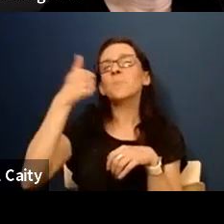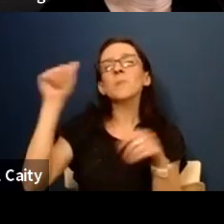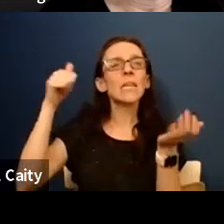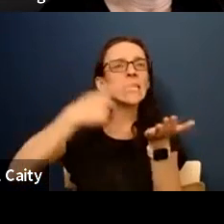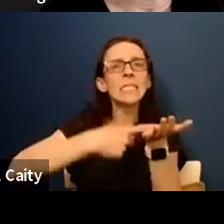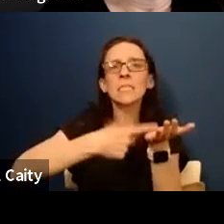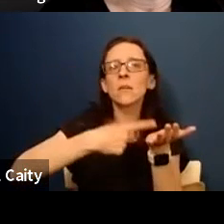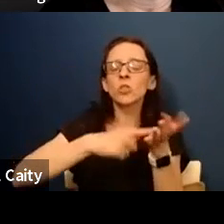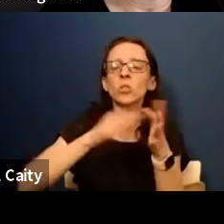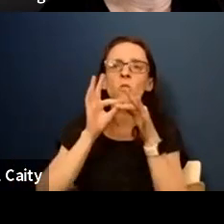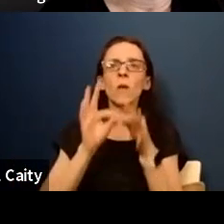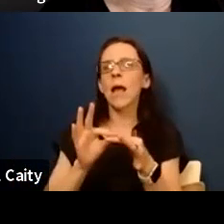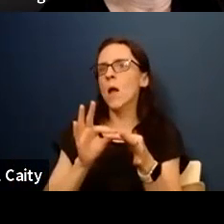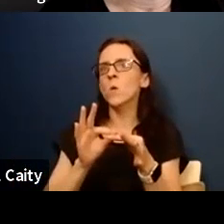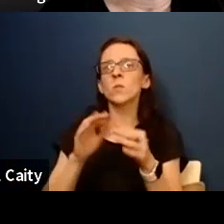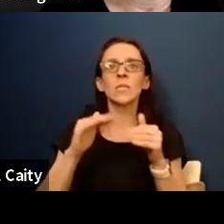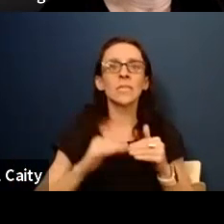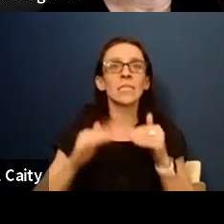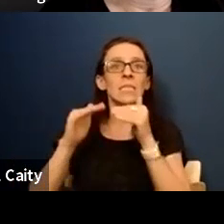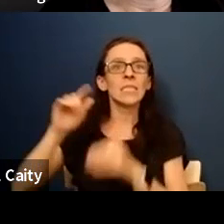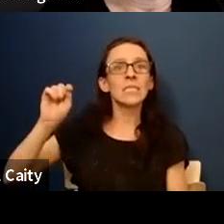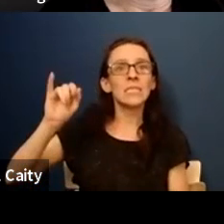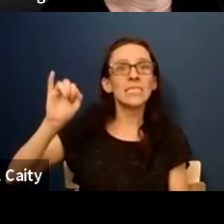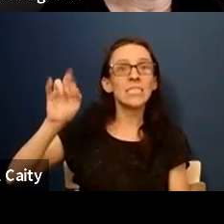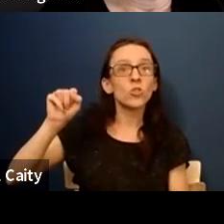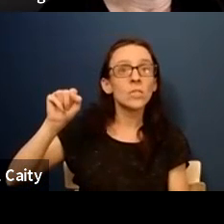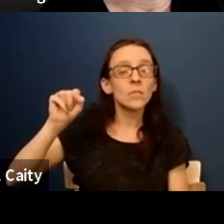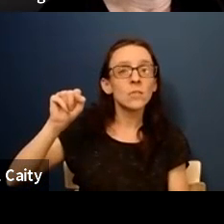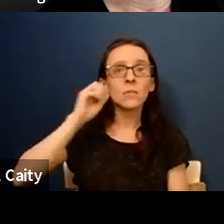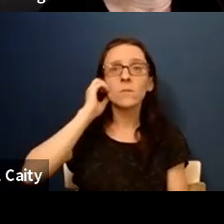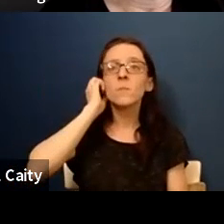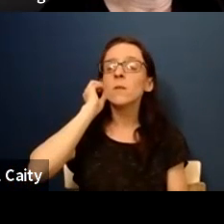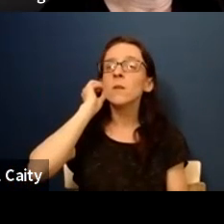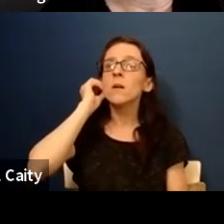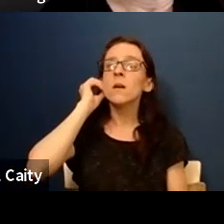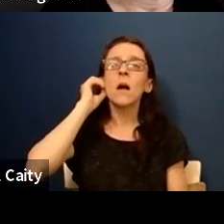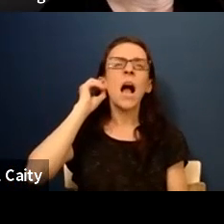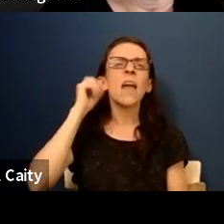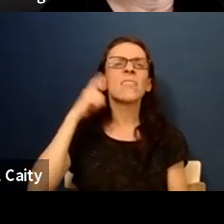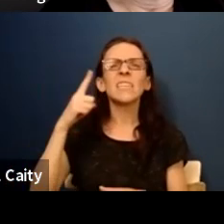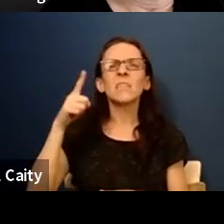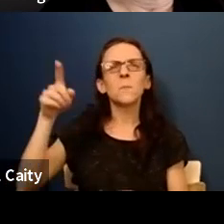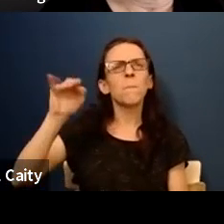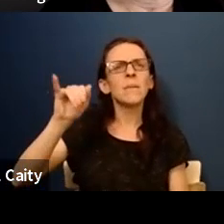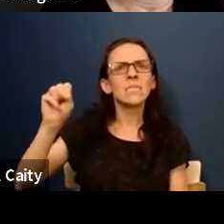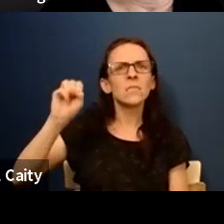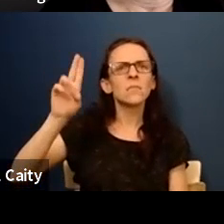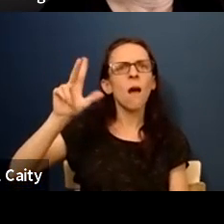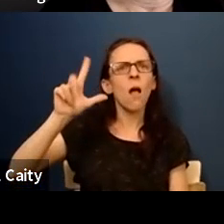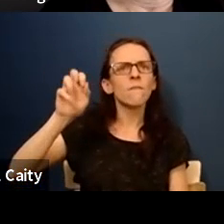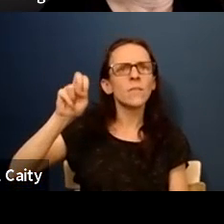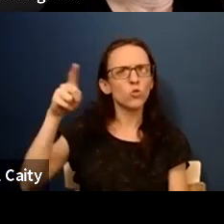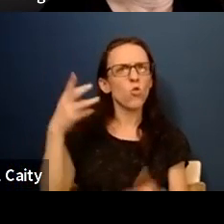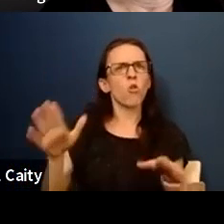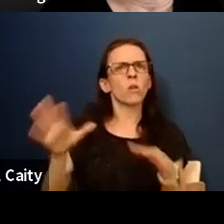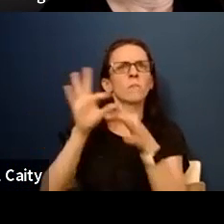around the tiers, I think somewhere along the line, I think Ms. Sullivan, you've raised the issue